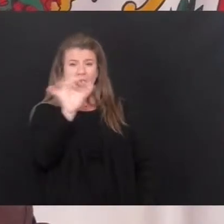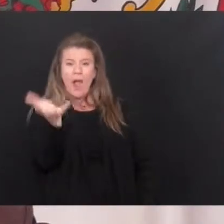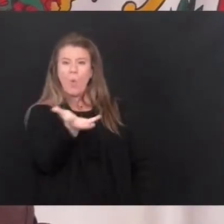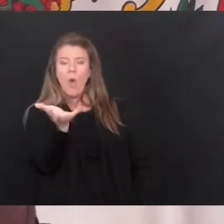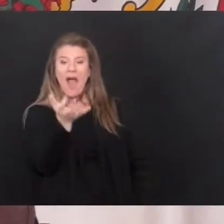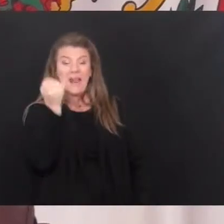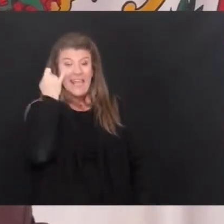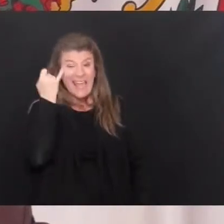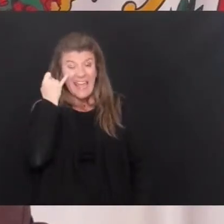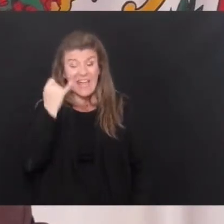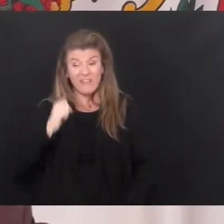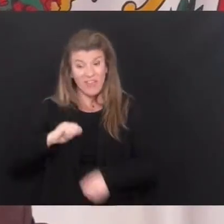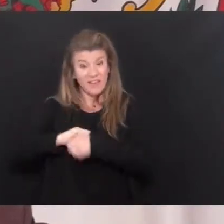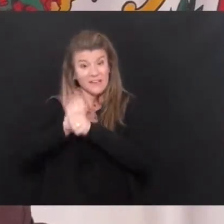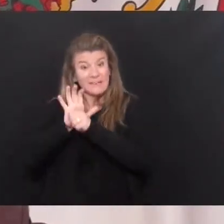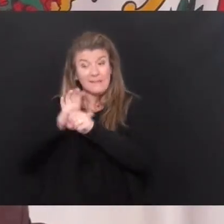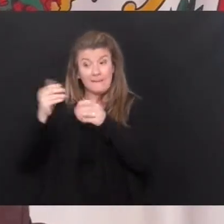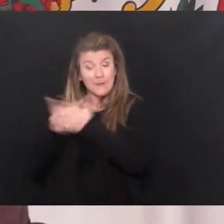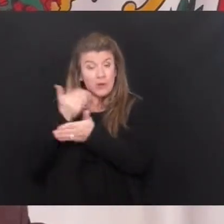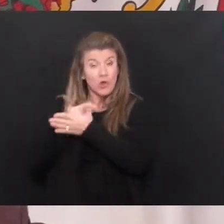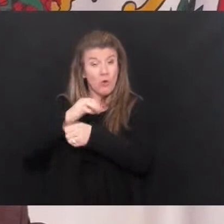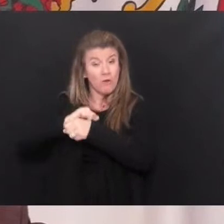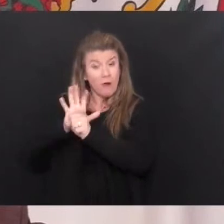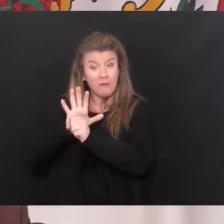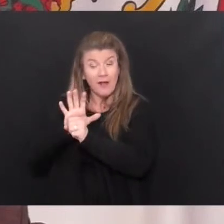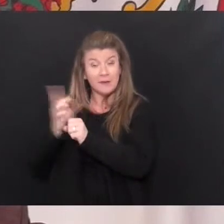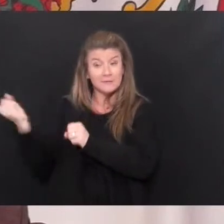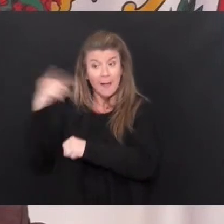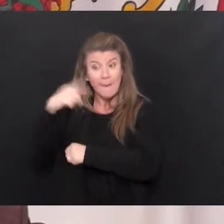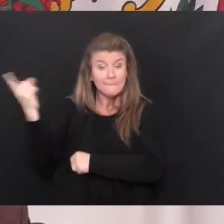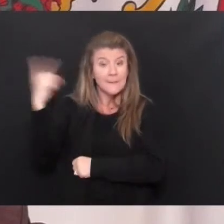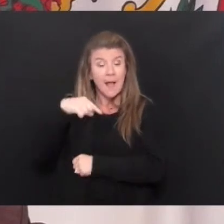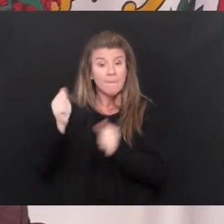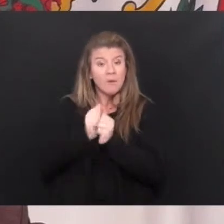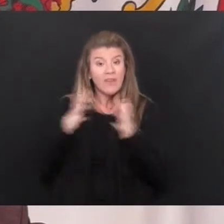variants really get hold and take off?